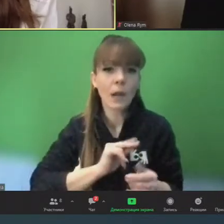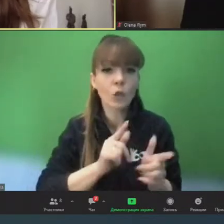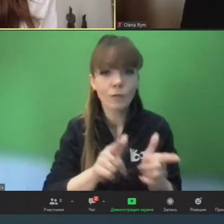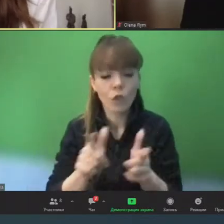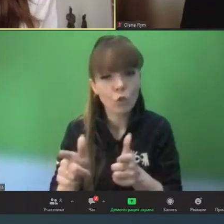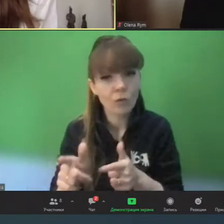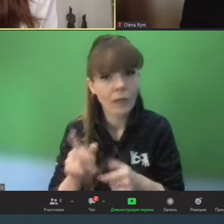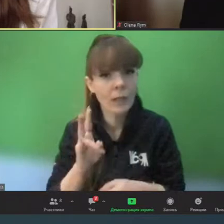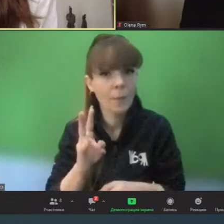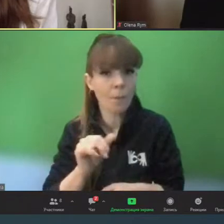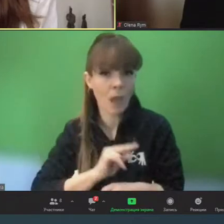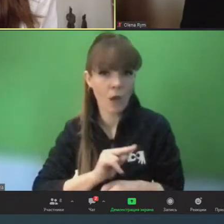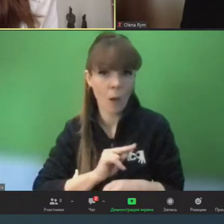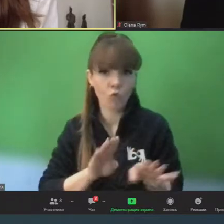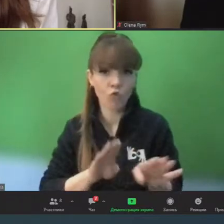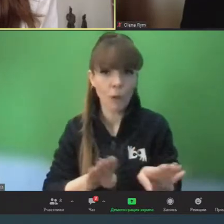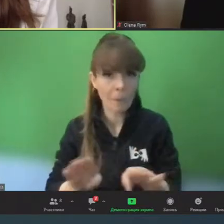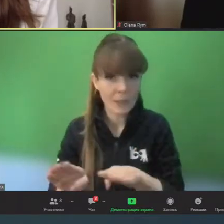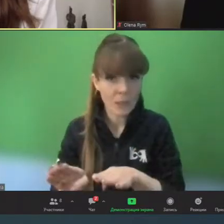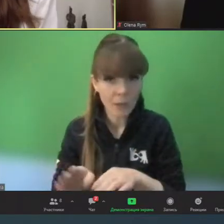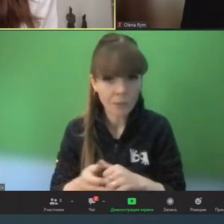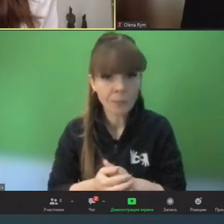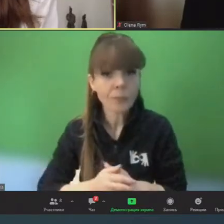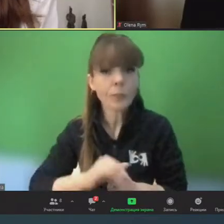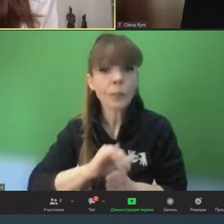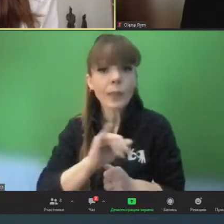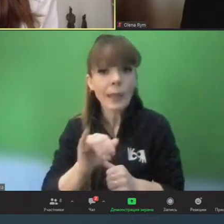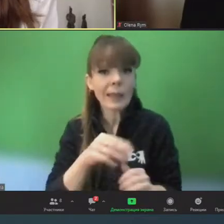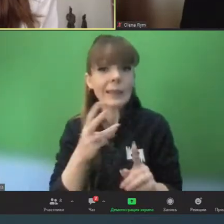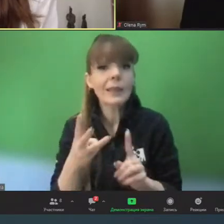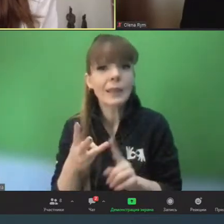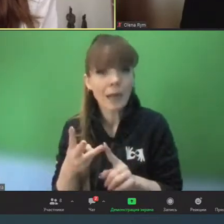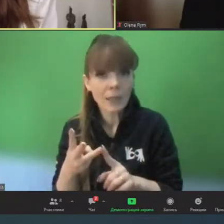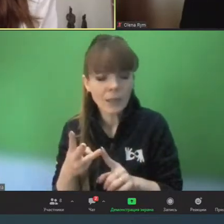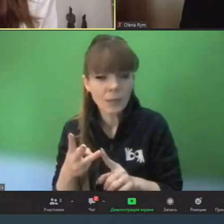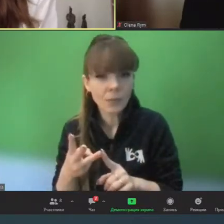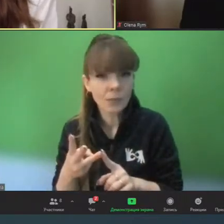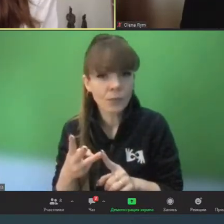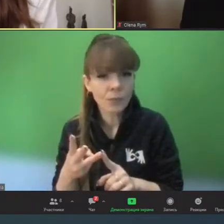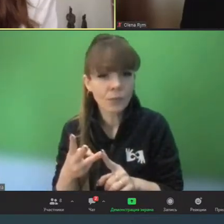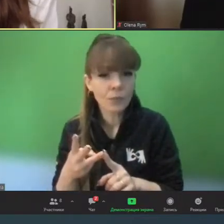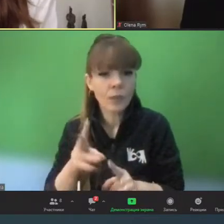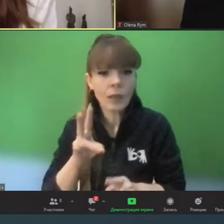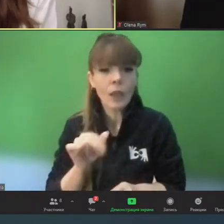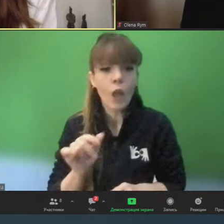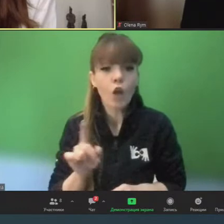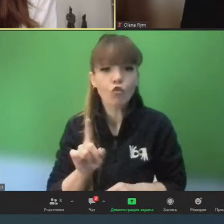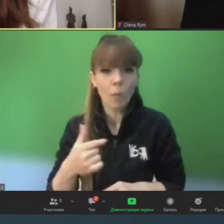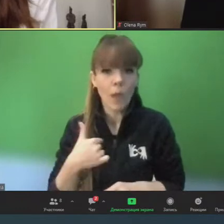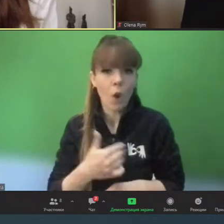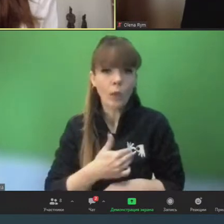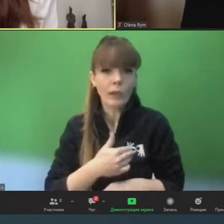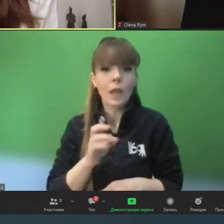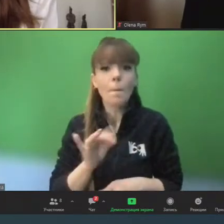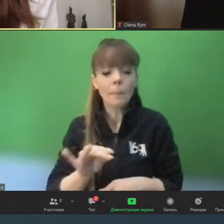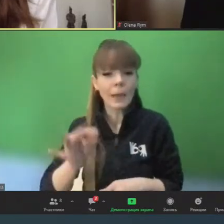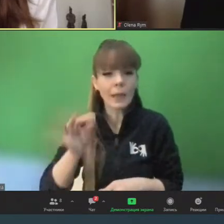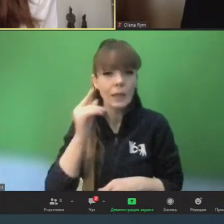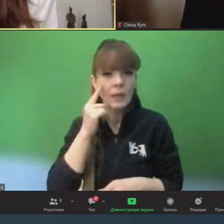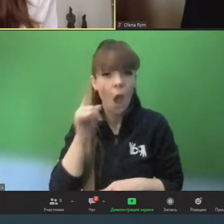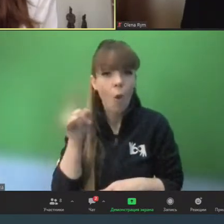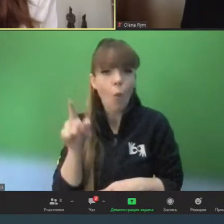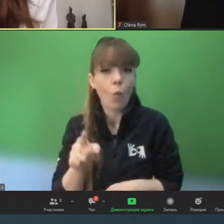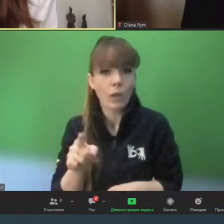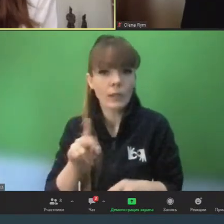transportation system that is not providing enough accessibility. And third point, this is what I would like